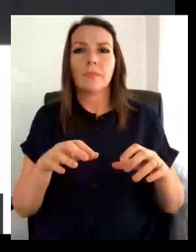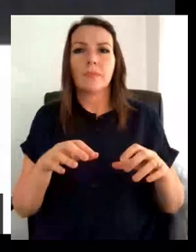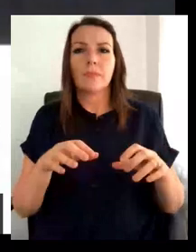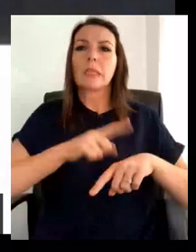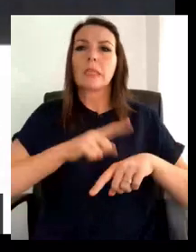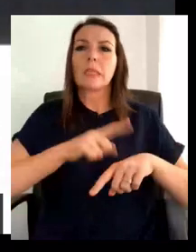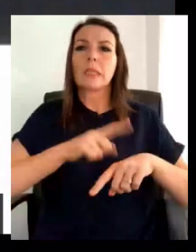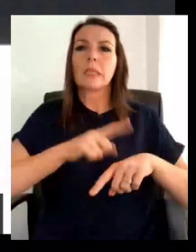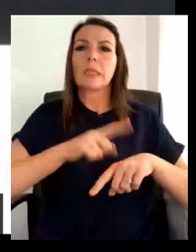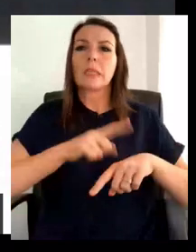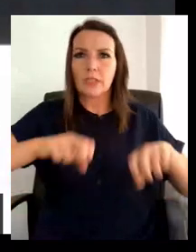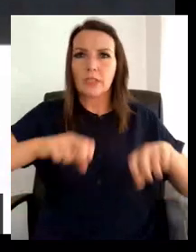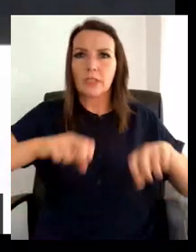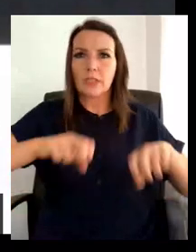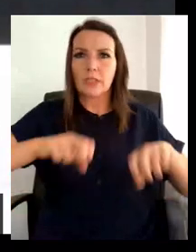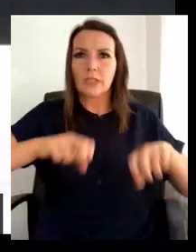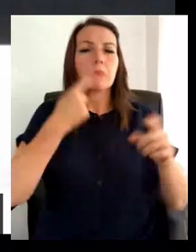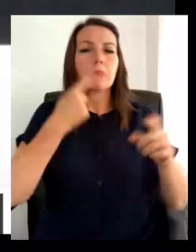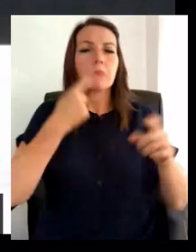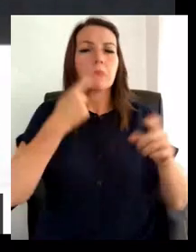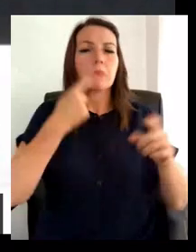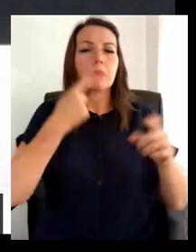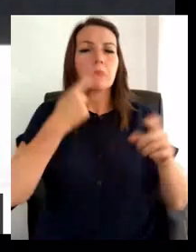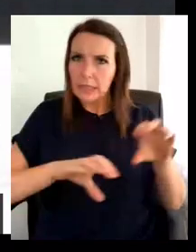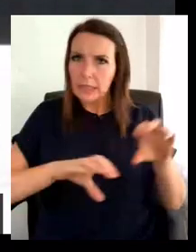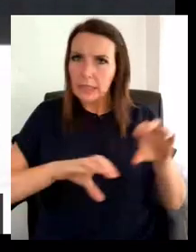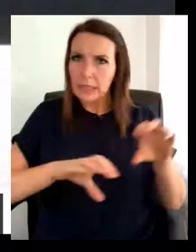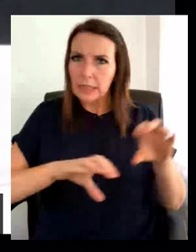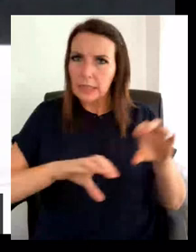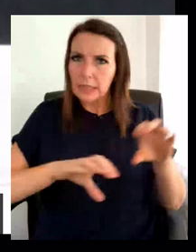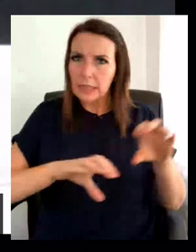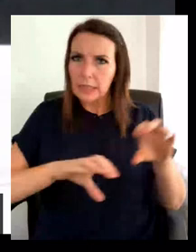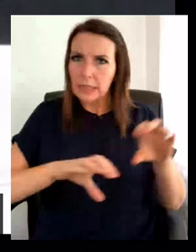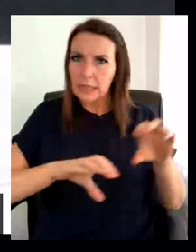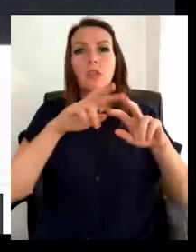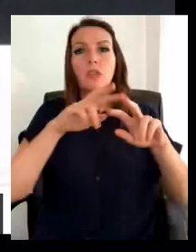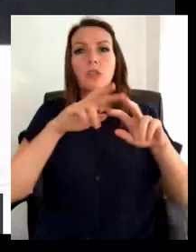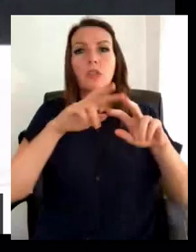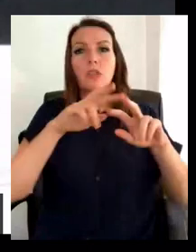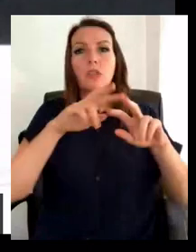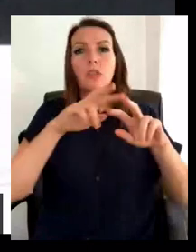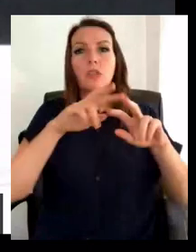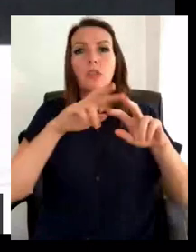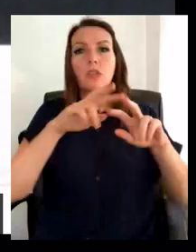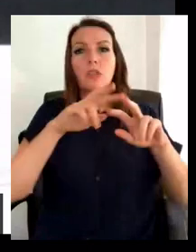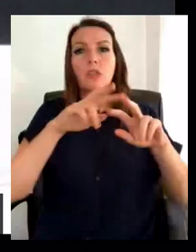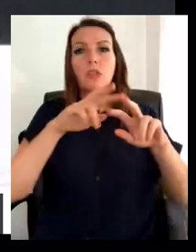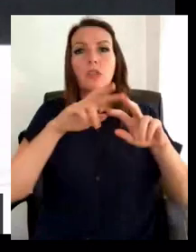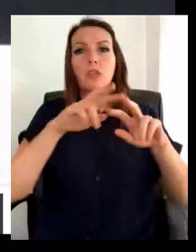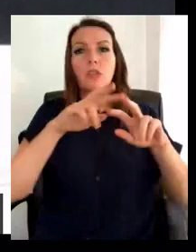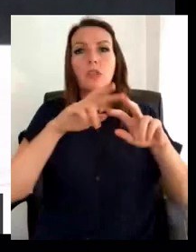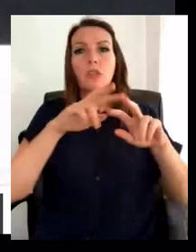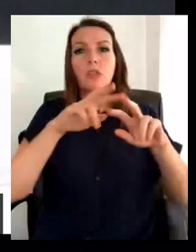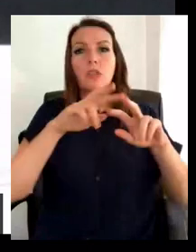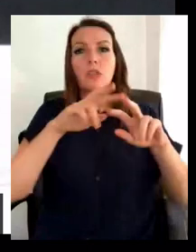experiment. I think, you know, as a research-based artist, not a huge amount has really changed for me, because I'm quite used to spending long periods of